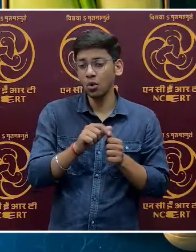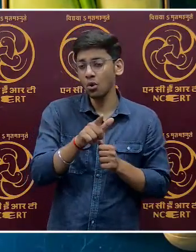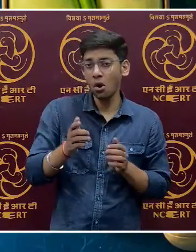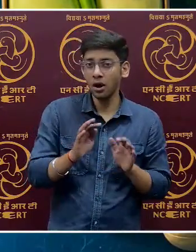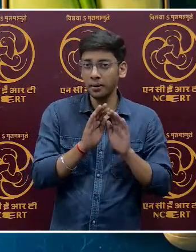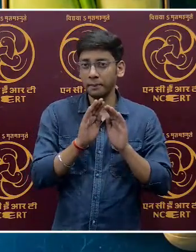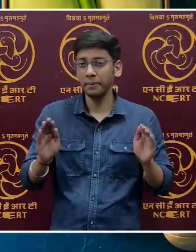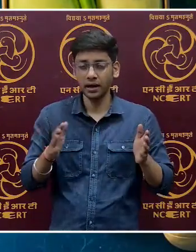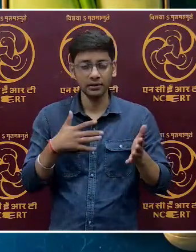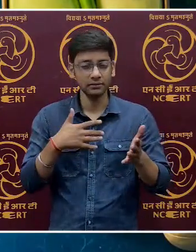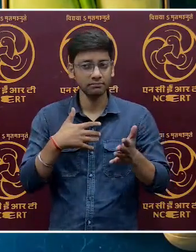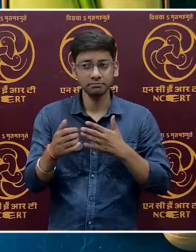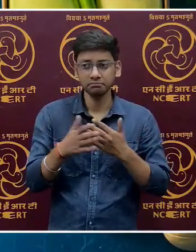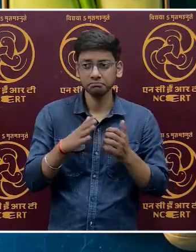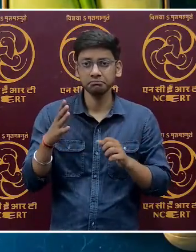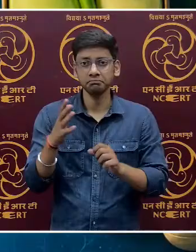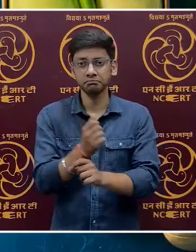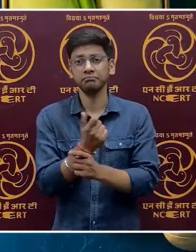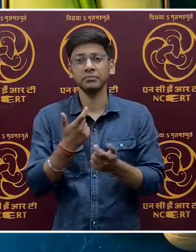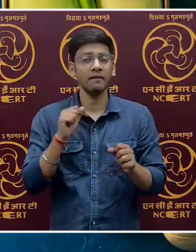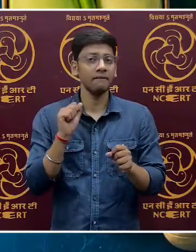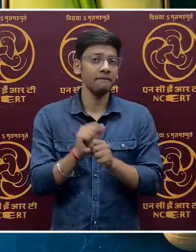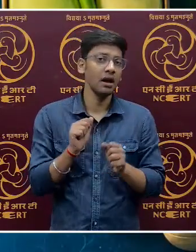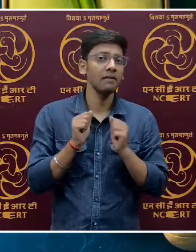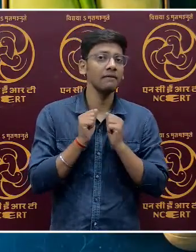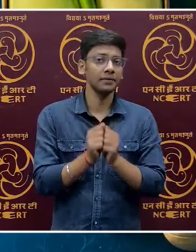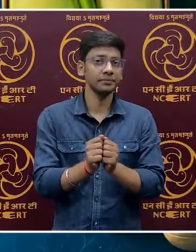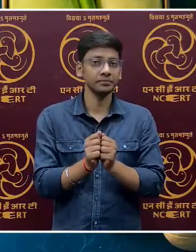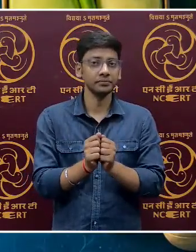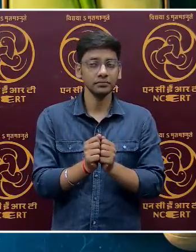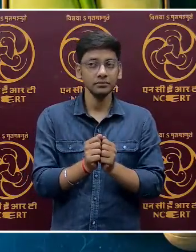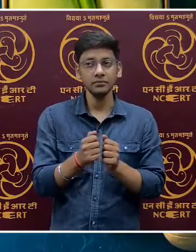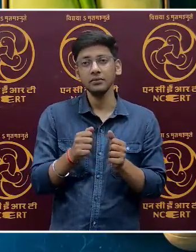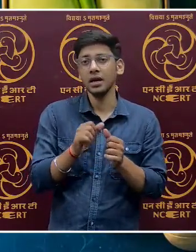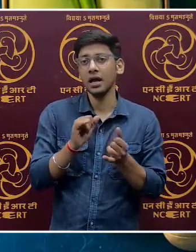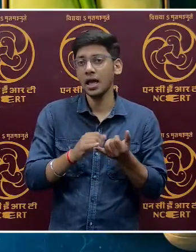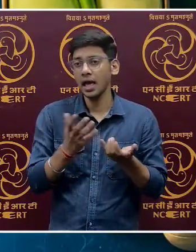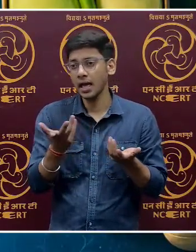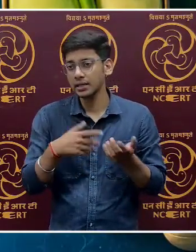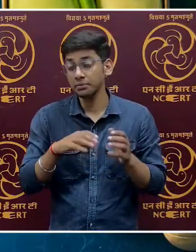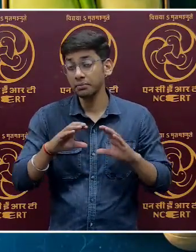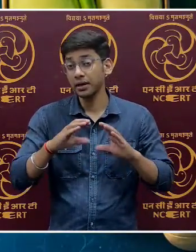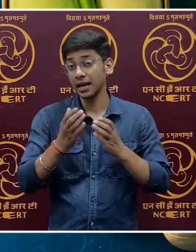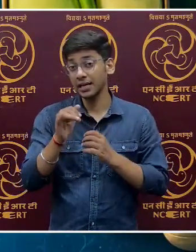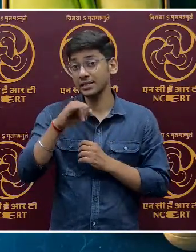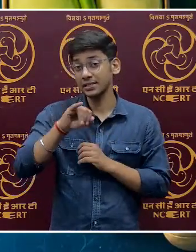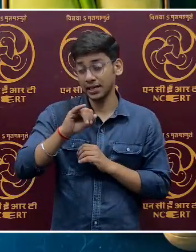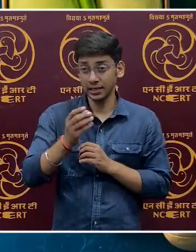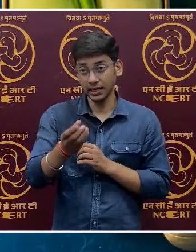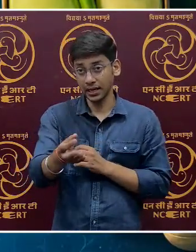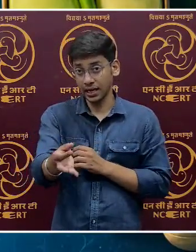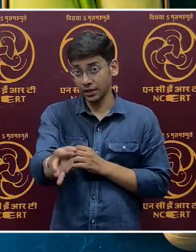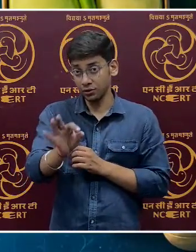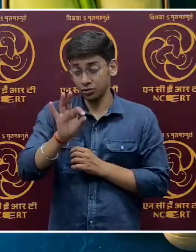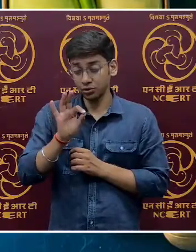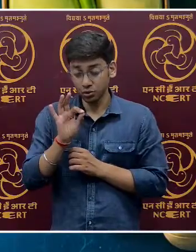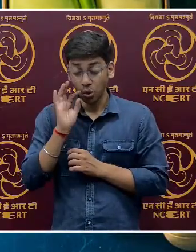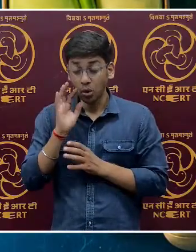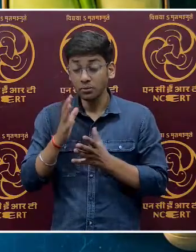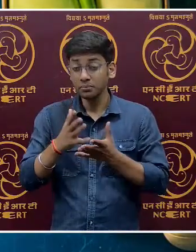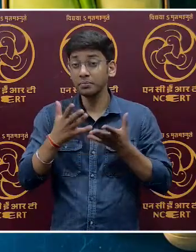will not get an opportunity to work with it. And as we have taken the class 6th is not very